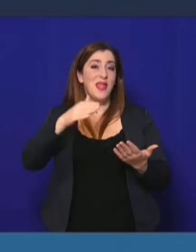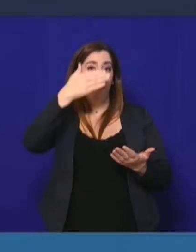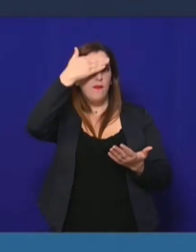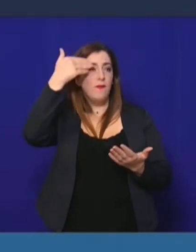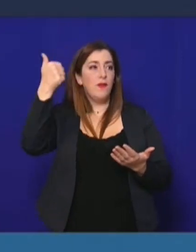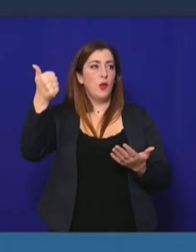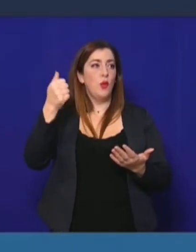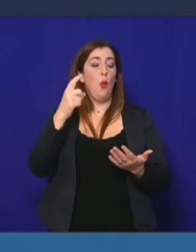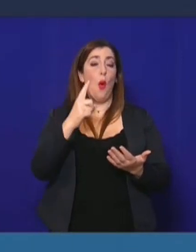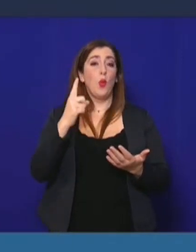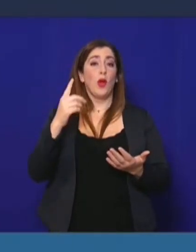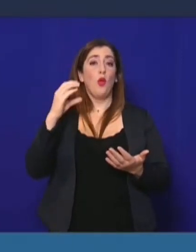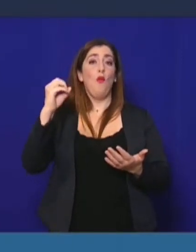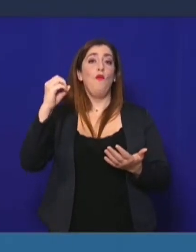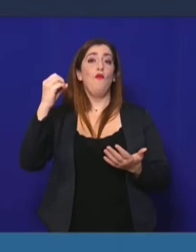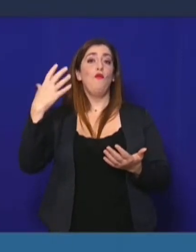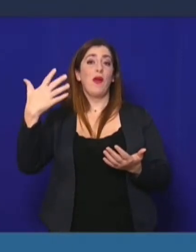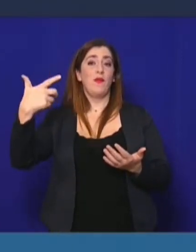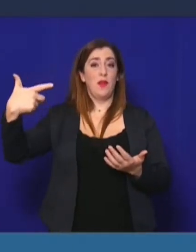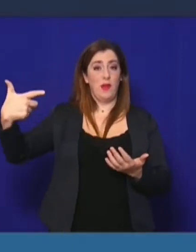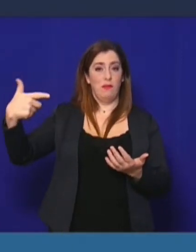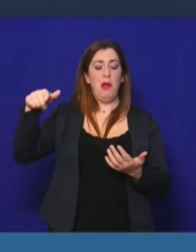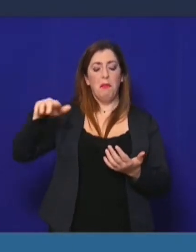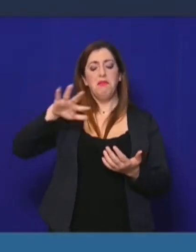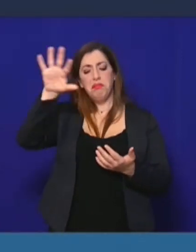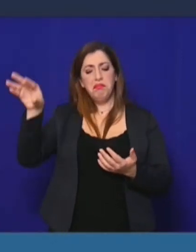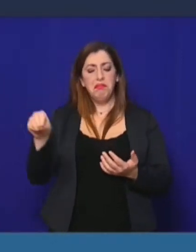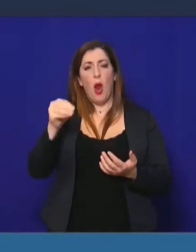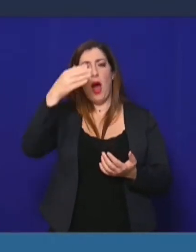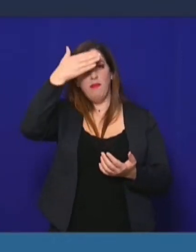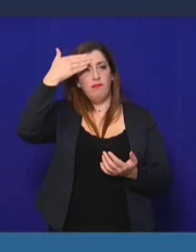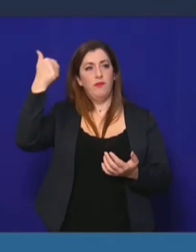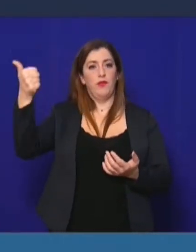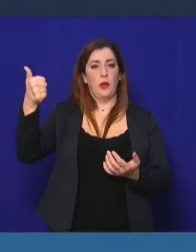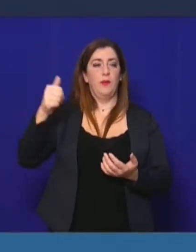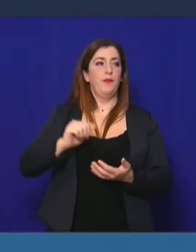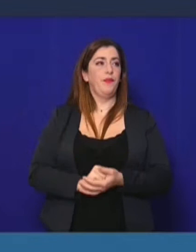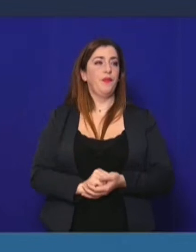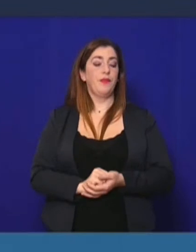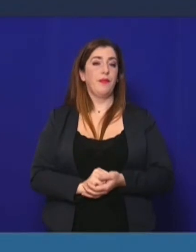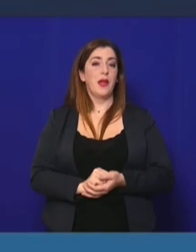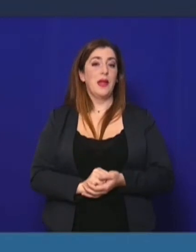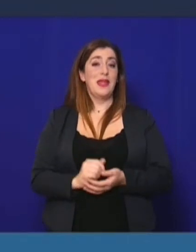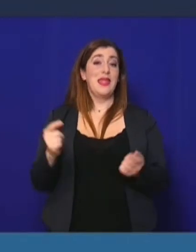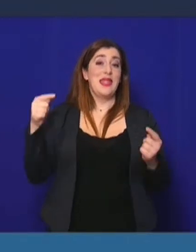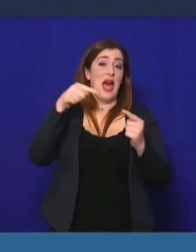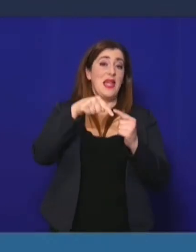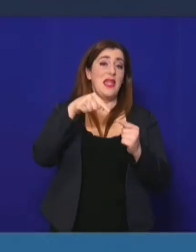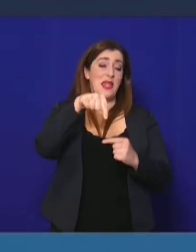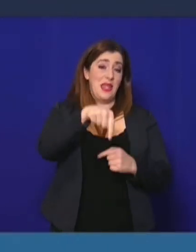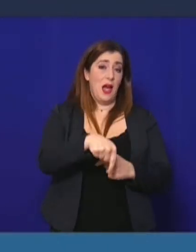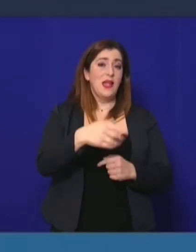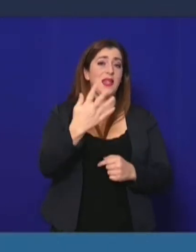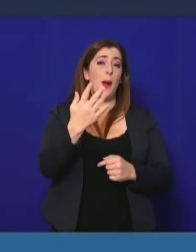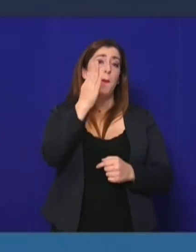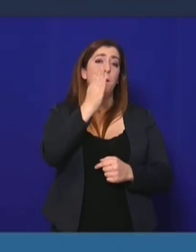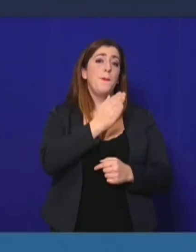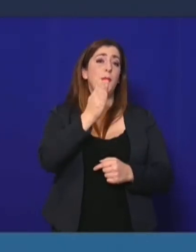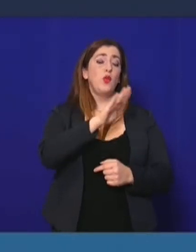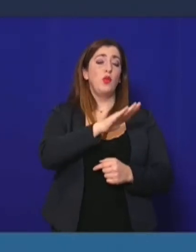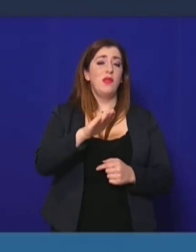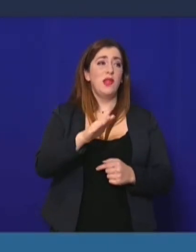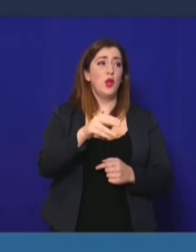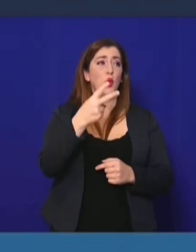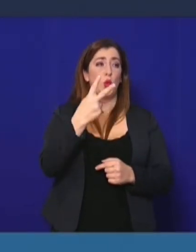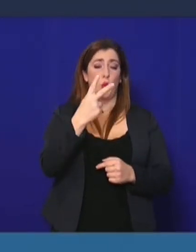11,057. U jekk nħarsu lejn in-numru ta' mwiet li sa issa għandna ta' 116, allura t-total ta' każijiet